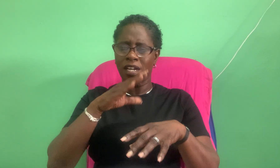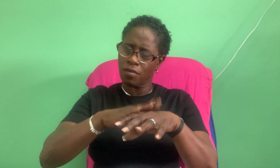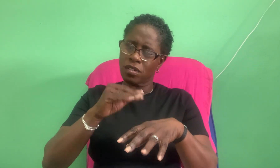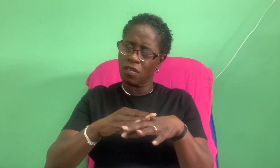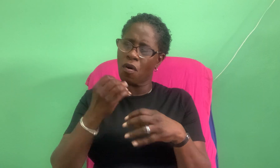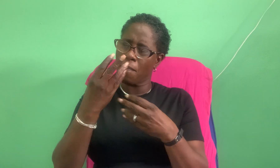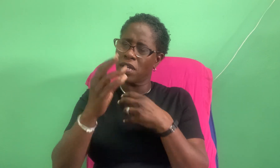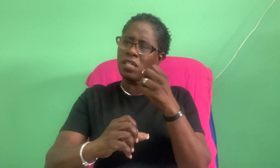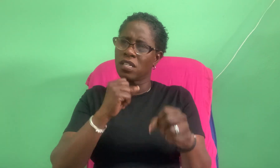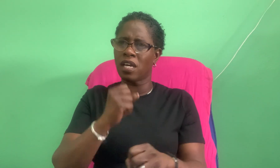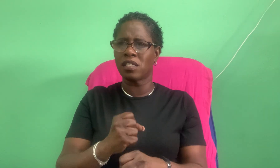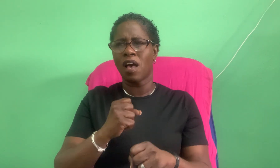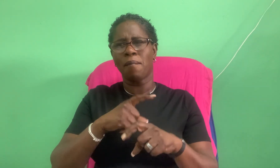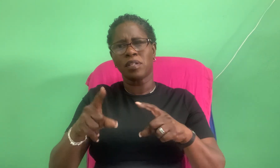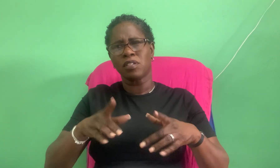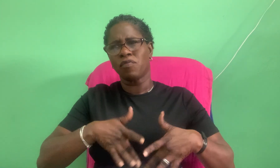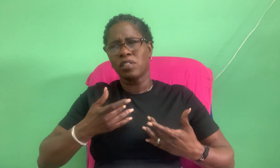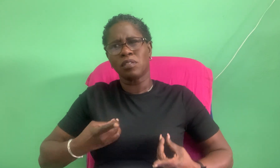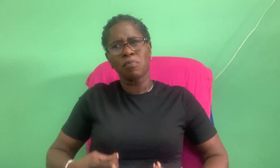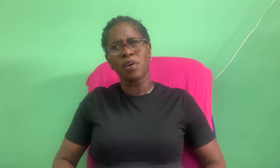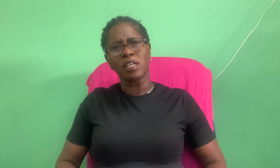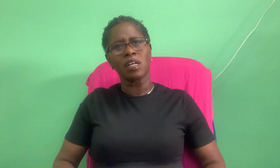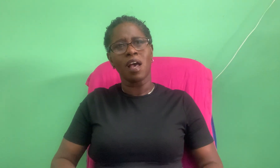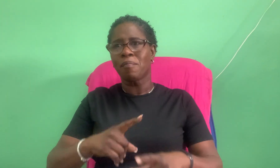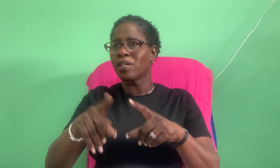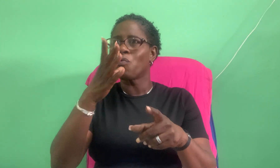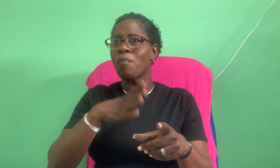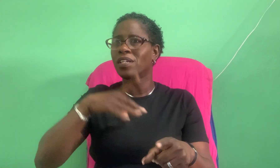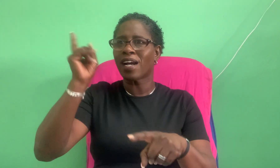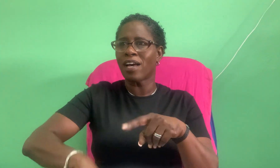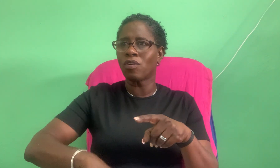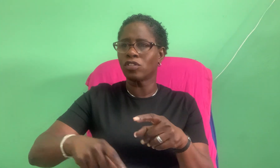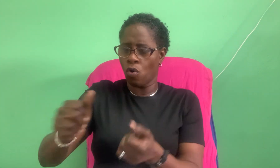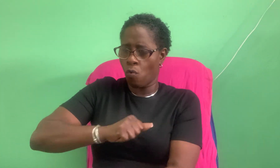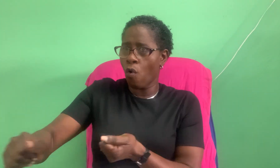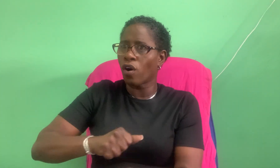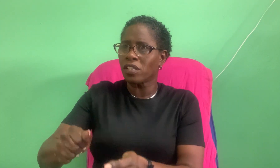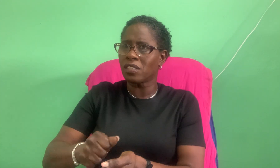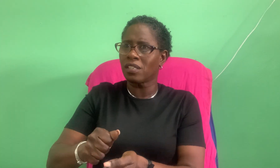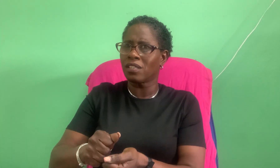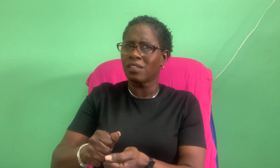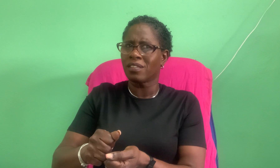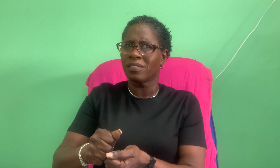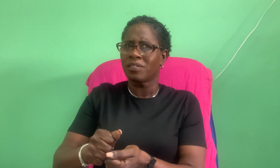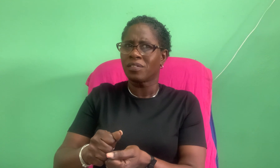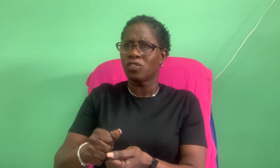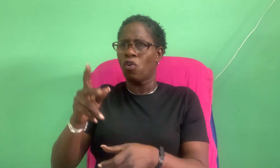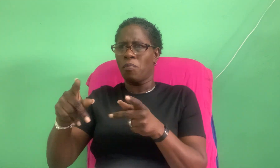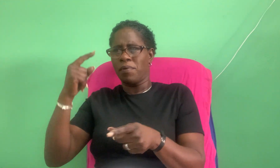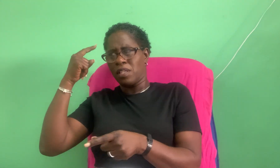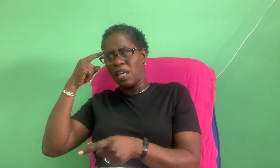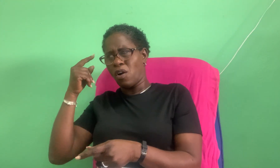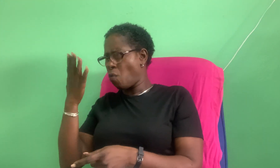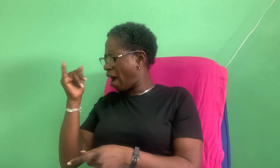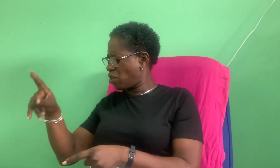therapeutically, interpersonally with people, but she could not finish her laundry. And what people were coming back to her and saying is like, okay, it must be the trauma. There's